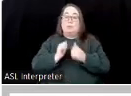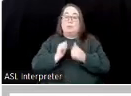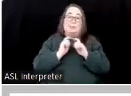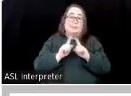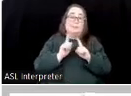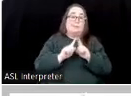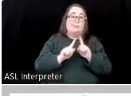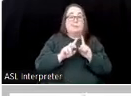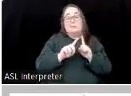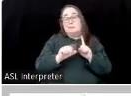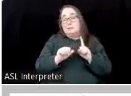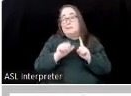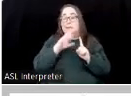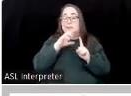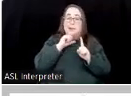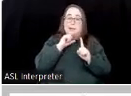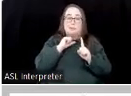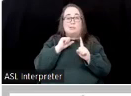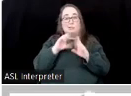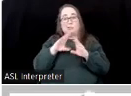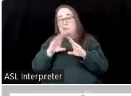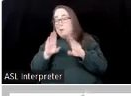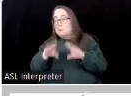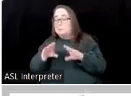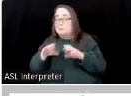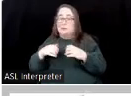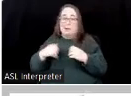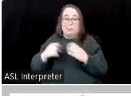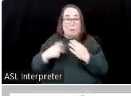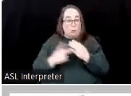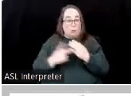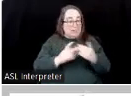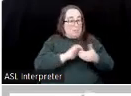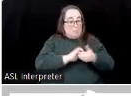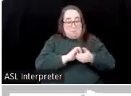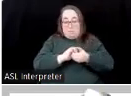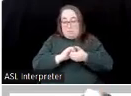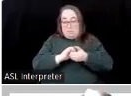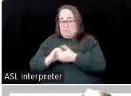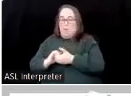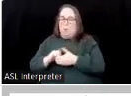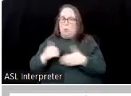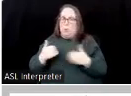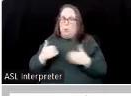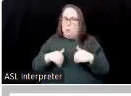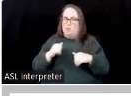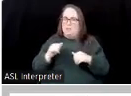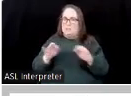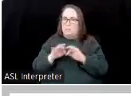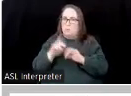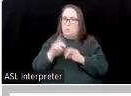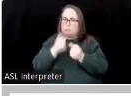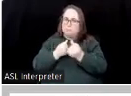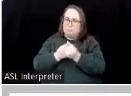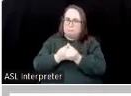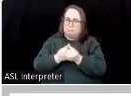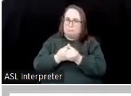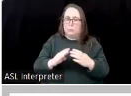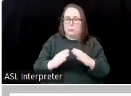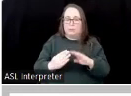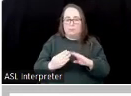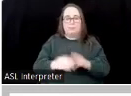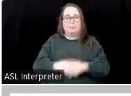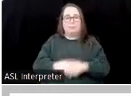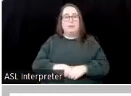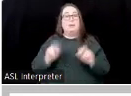and housing programs and entities are the key to best supporting the people we serve. As you know, our